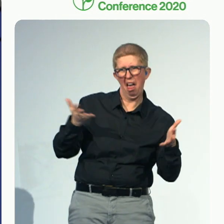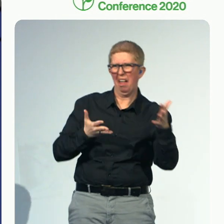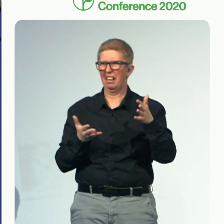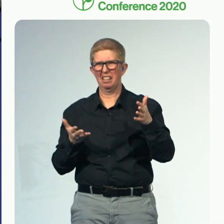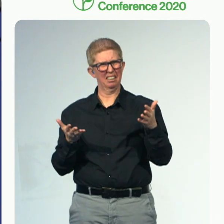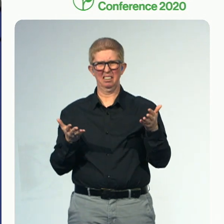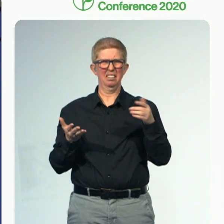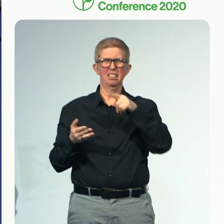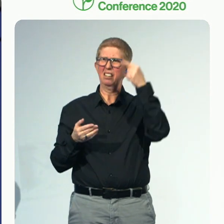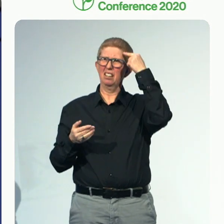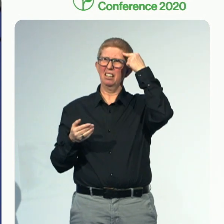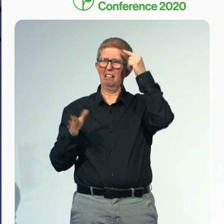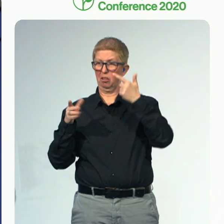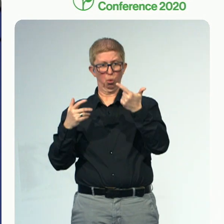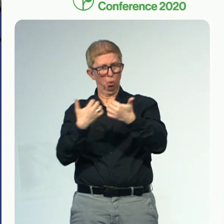not incompatible.